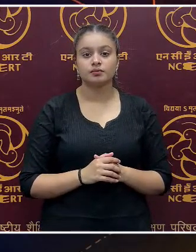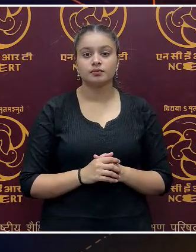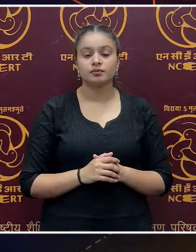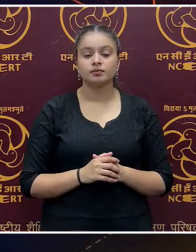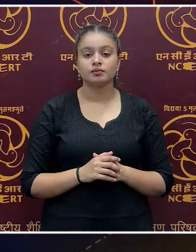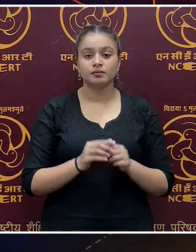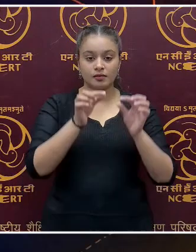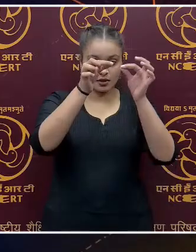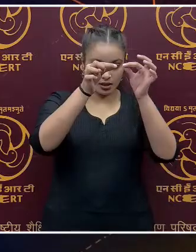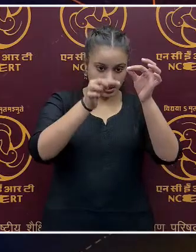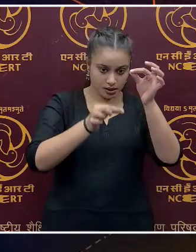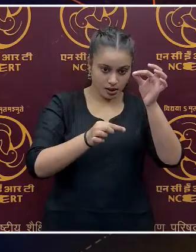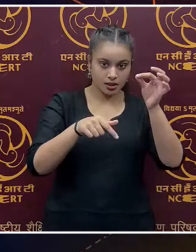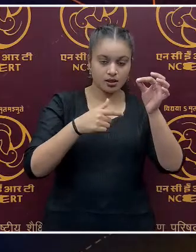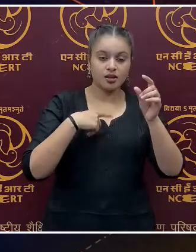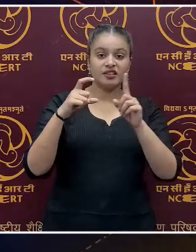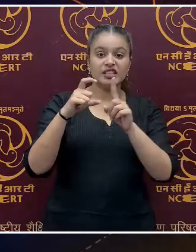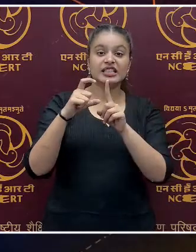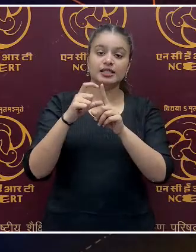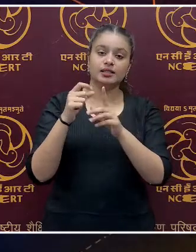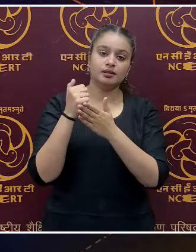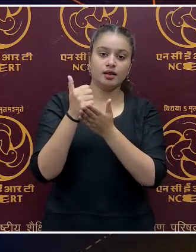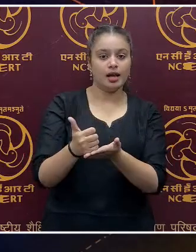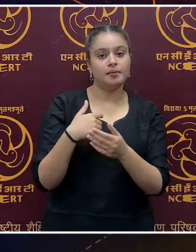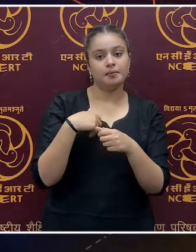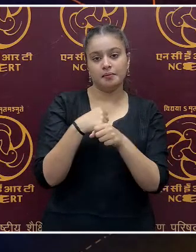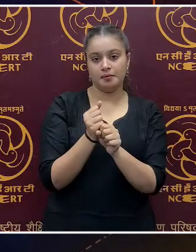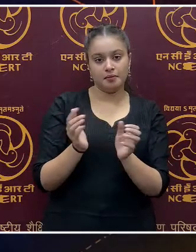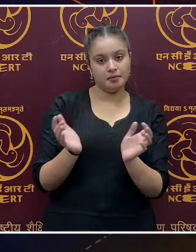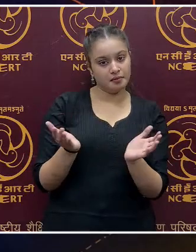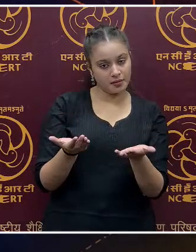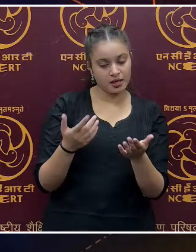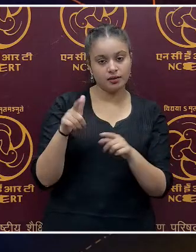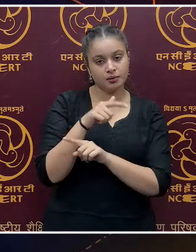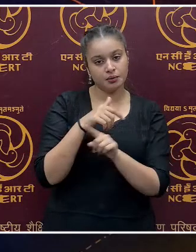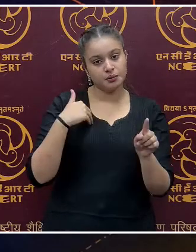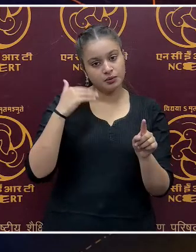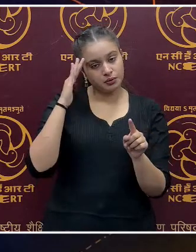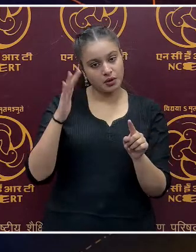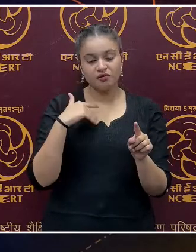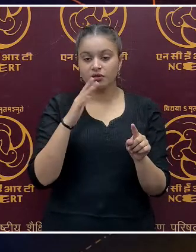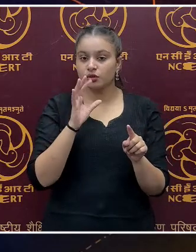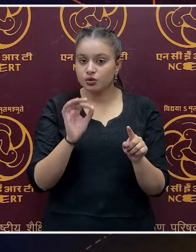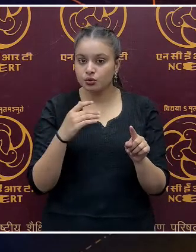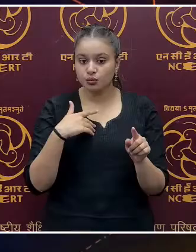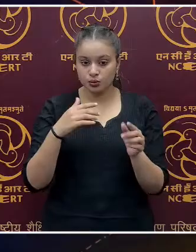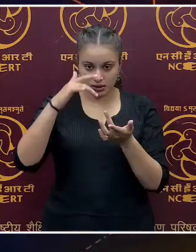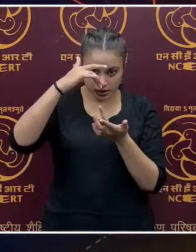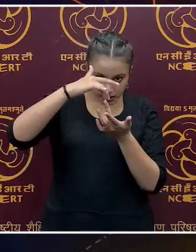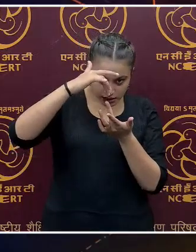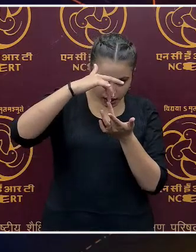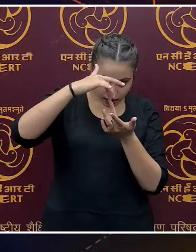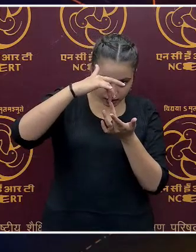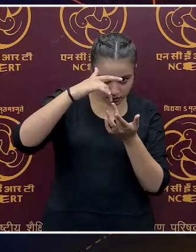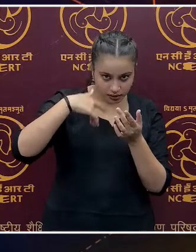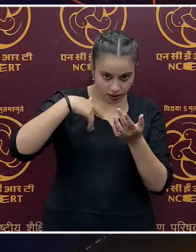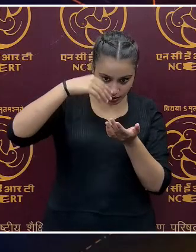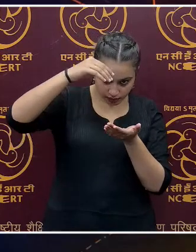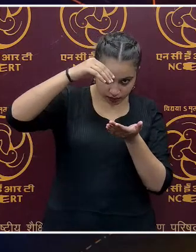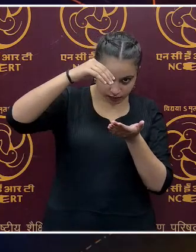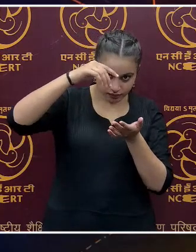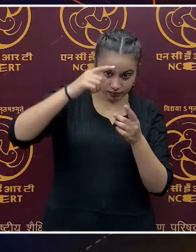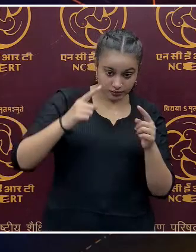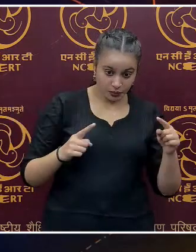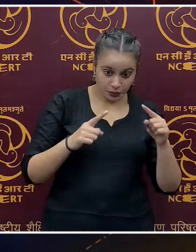with the help of the protractor. So, now as we know exactly the center of the protractor should be on